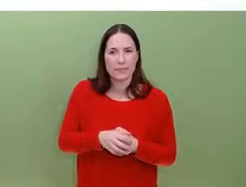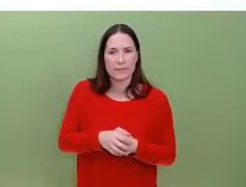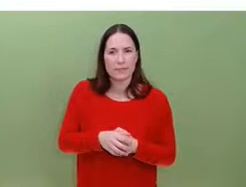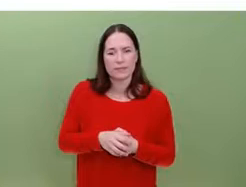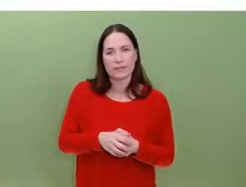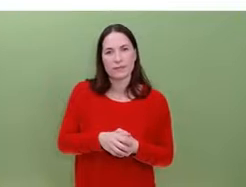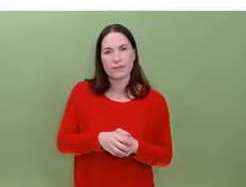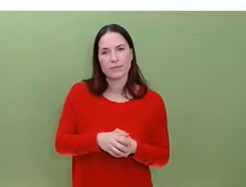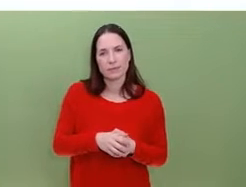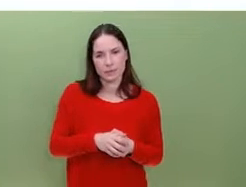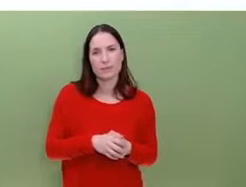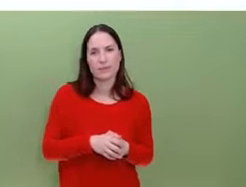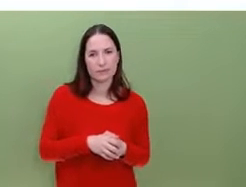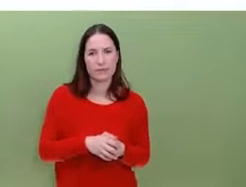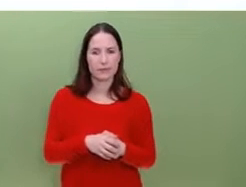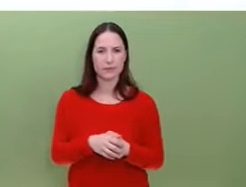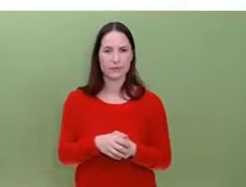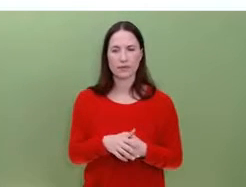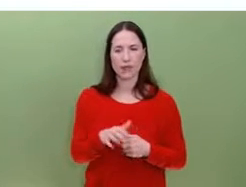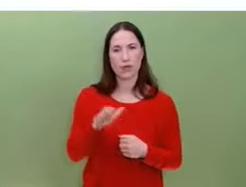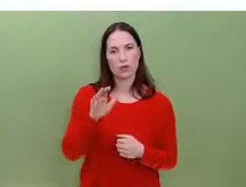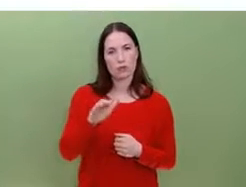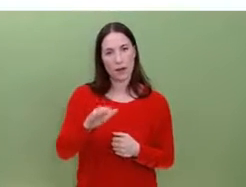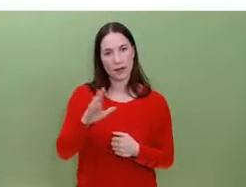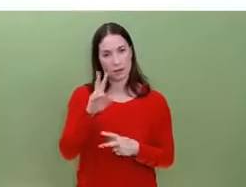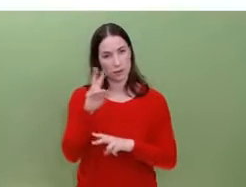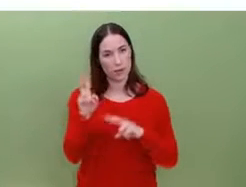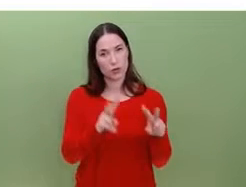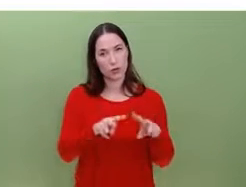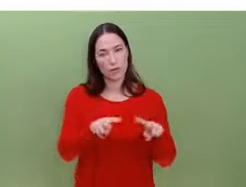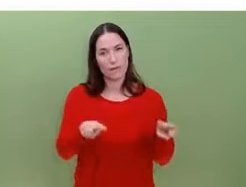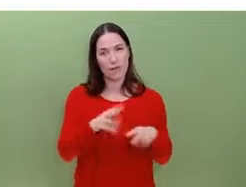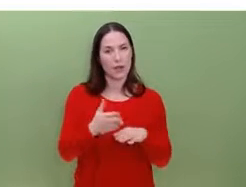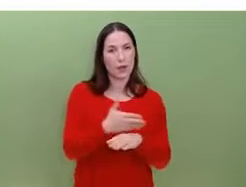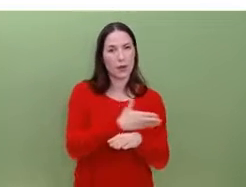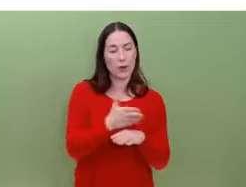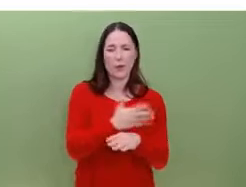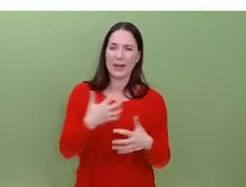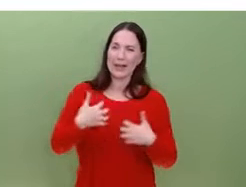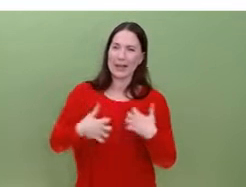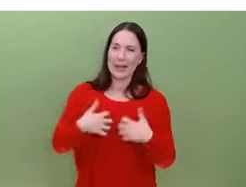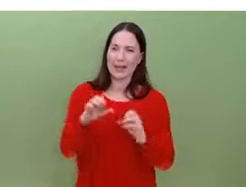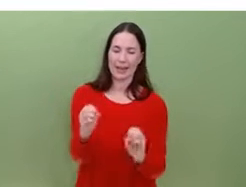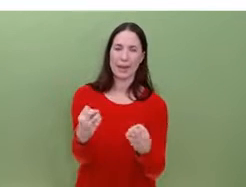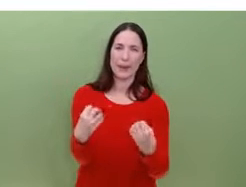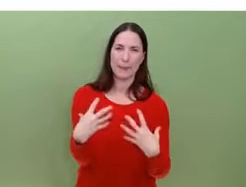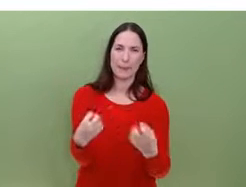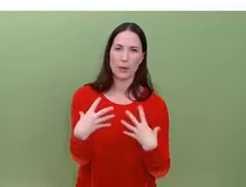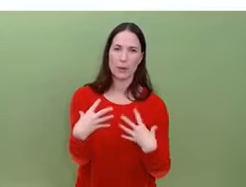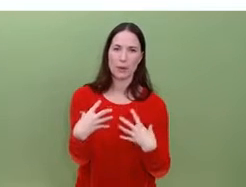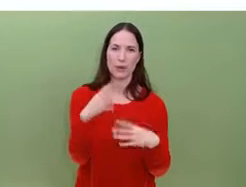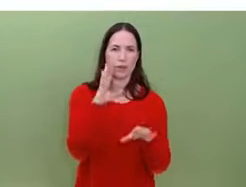So just a reminder, you saw the video earlier, we are so keen to have your input into psychological professions in